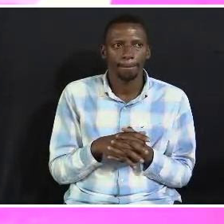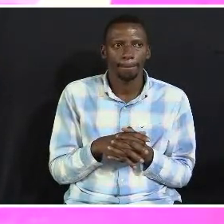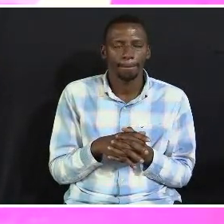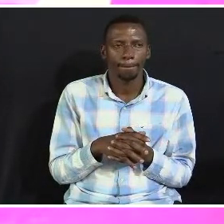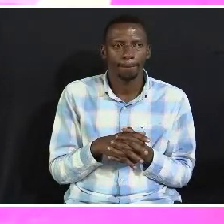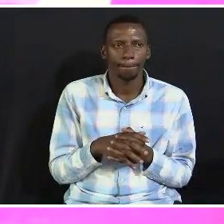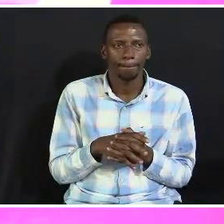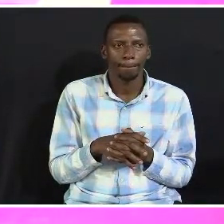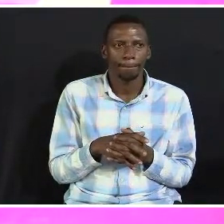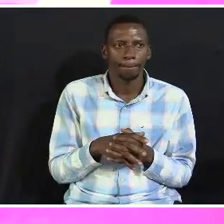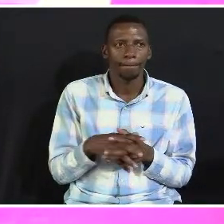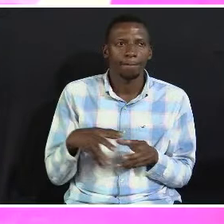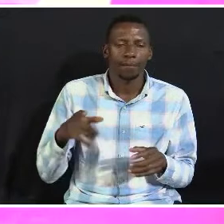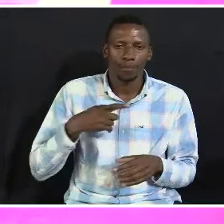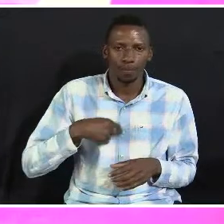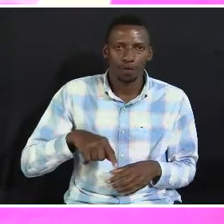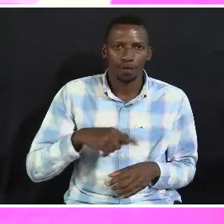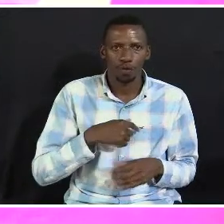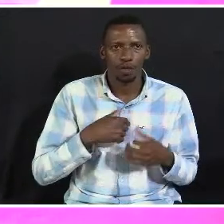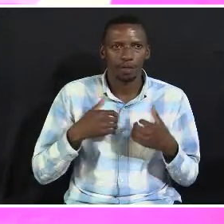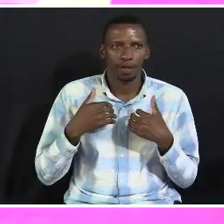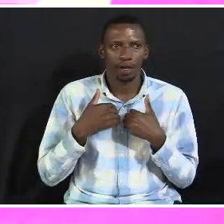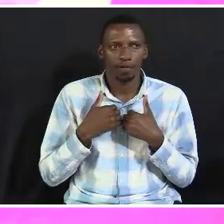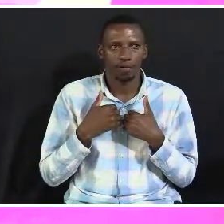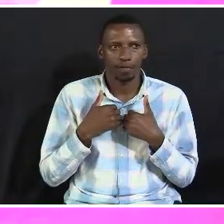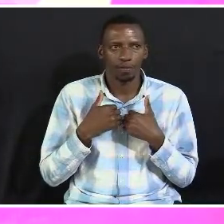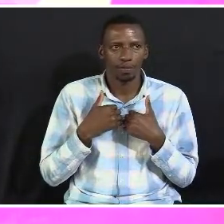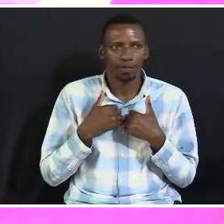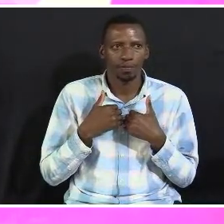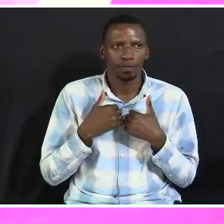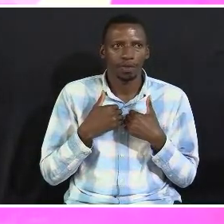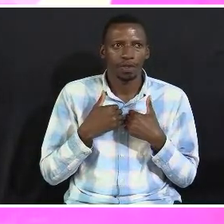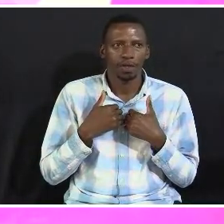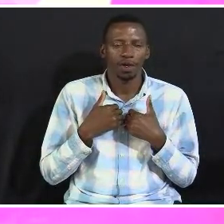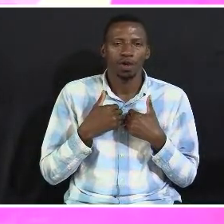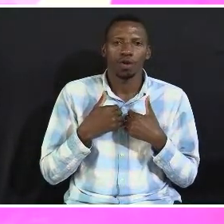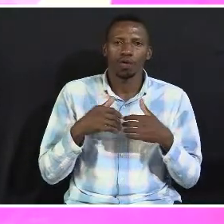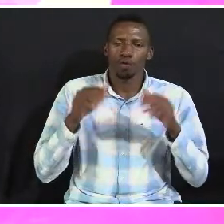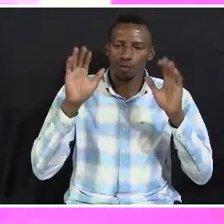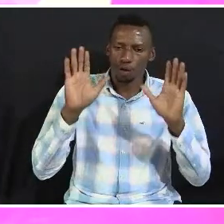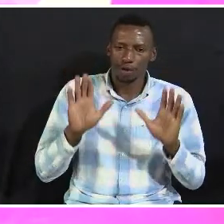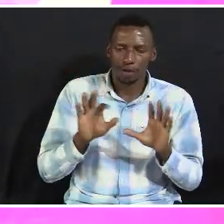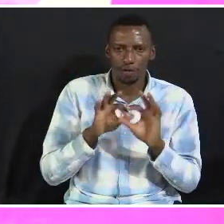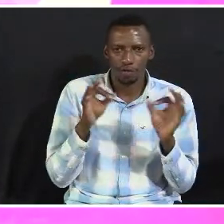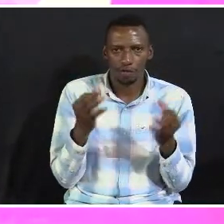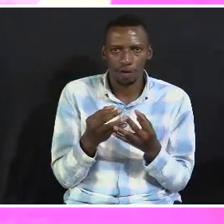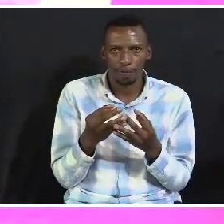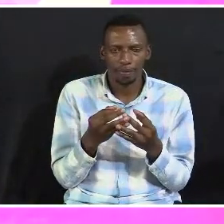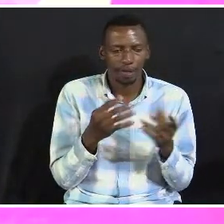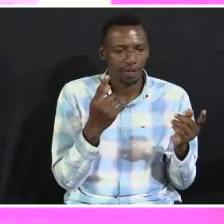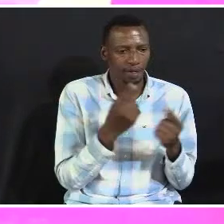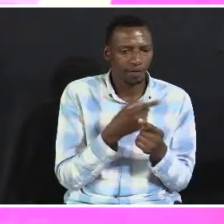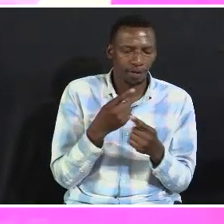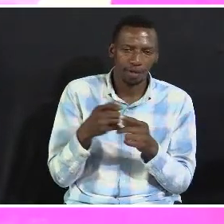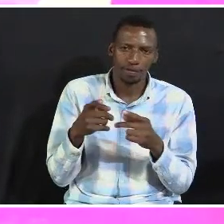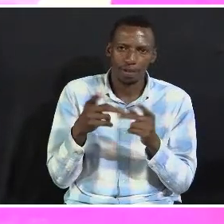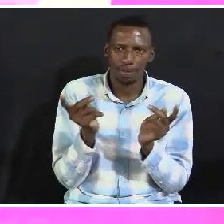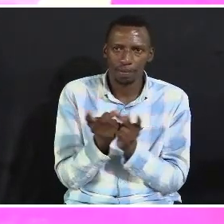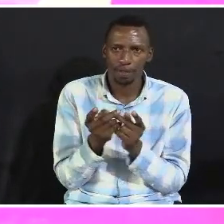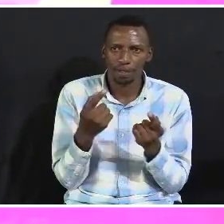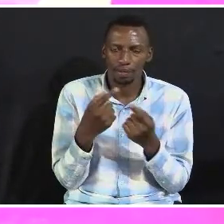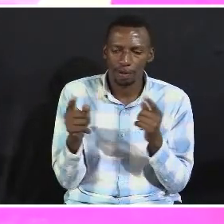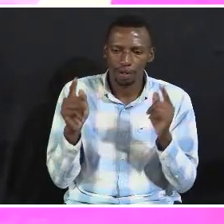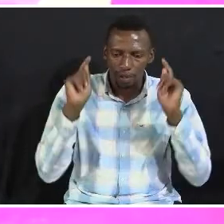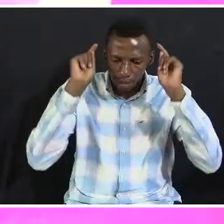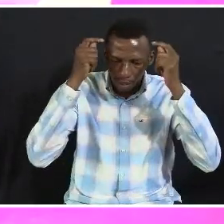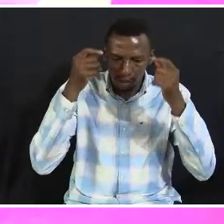we pause of a wonderful family, a renowned family, everywhere, but where is the Lamb